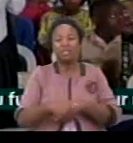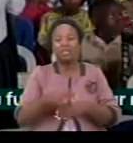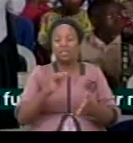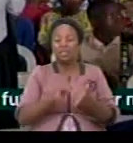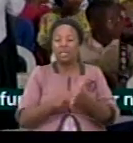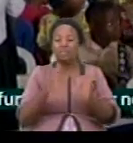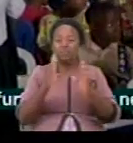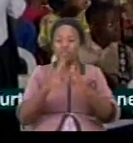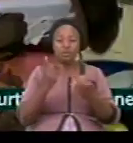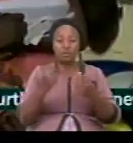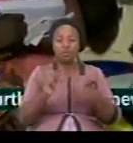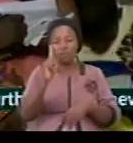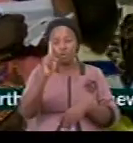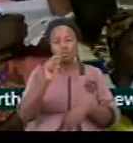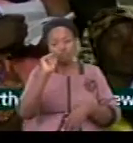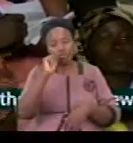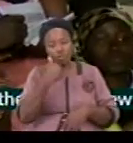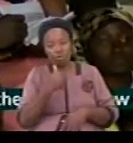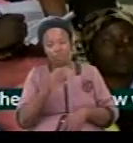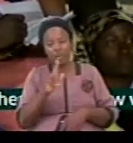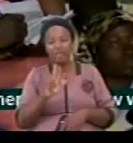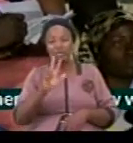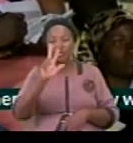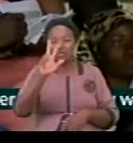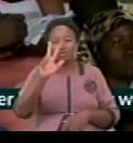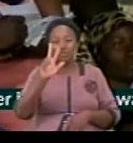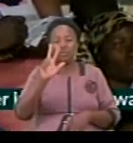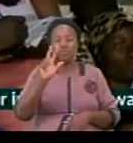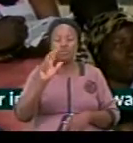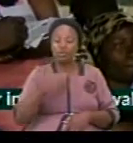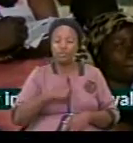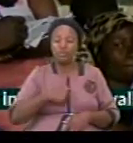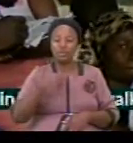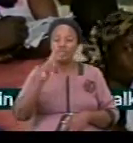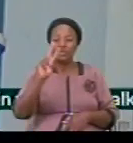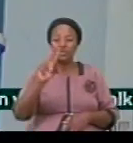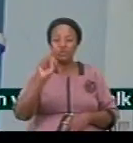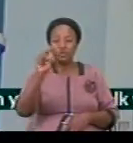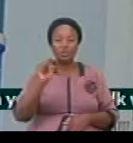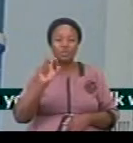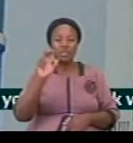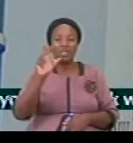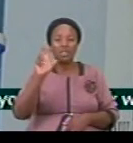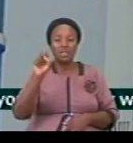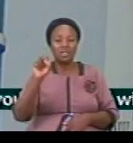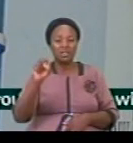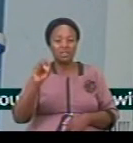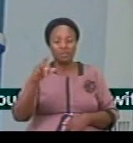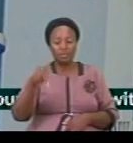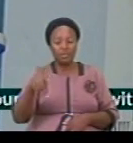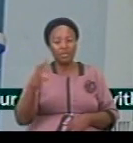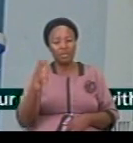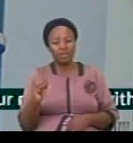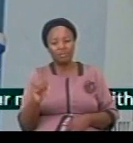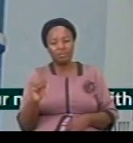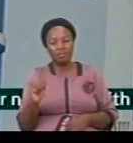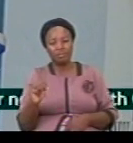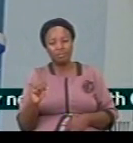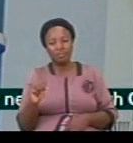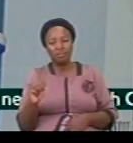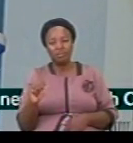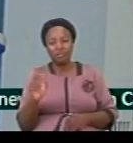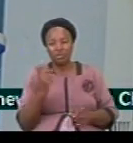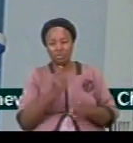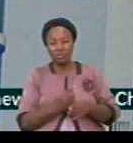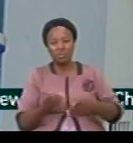campus all if you have seen me just look at where I'm pointing toe on my own right hand side this building that I'm pointing to there